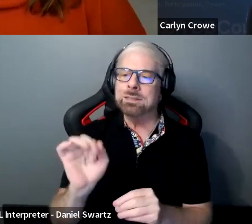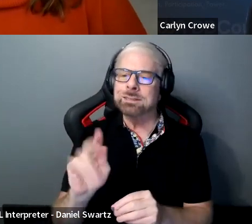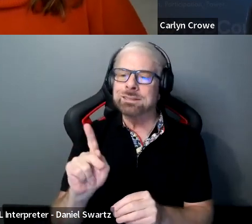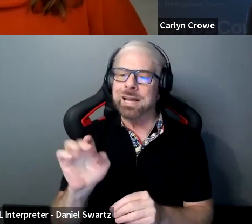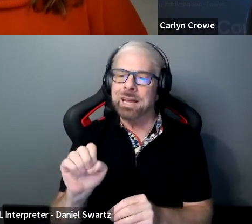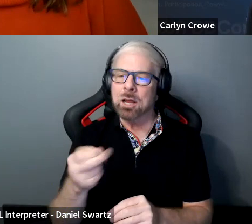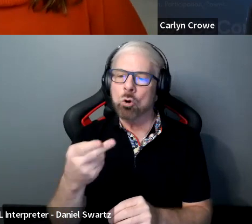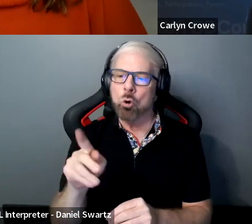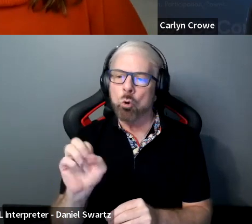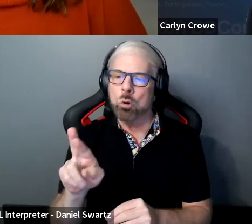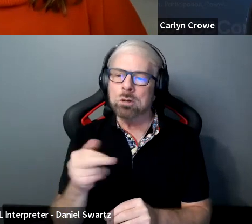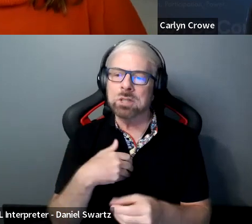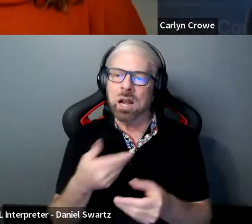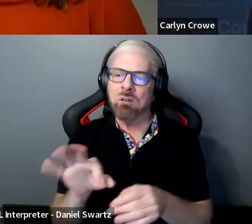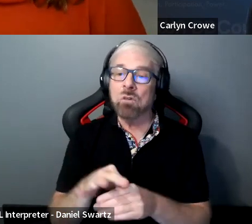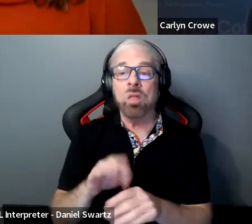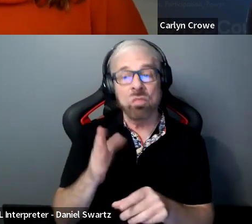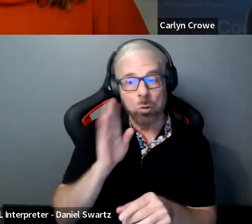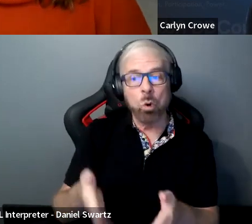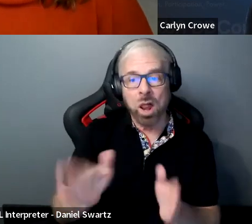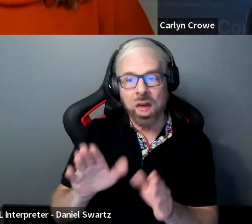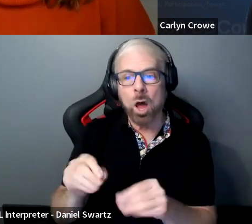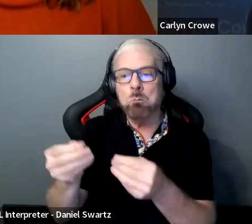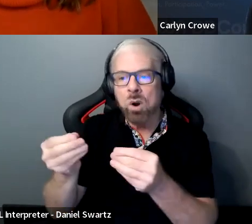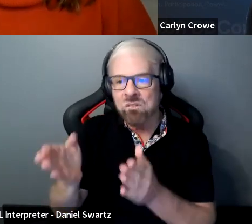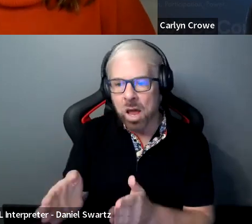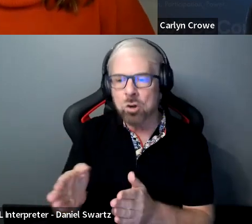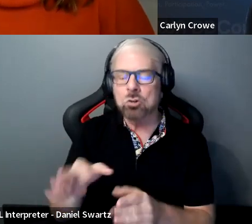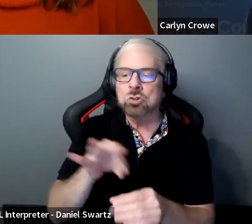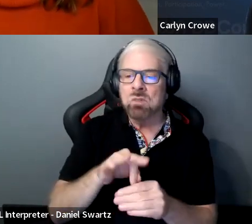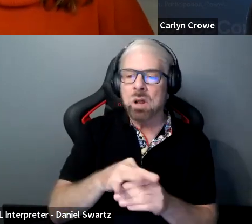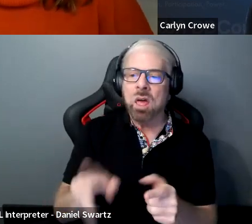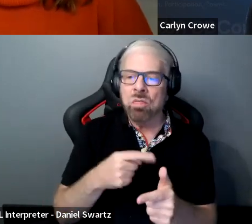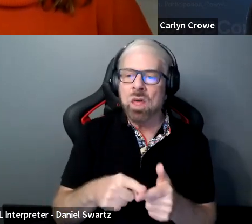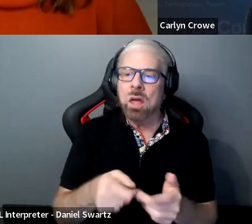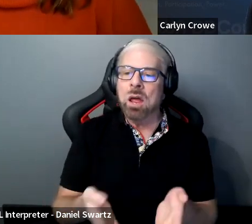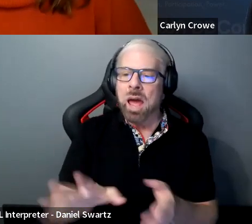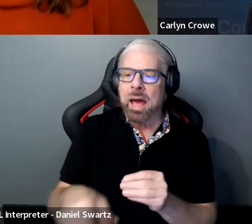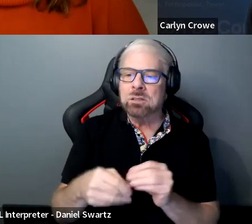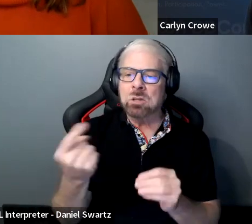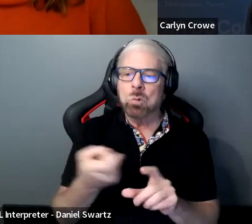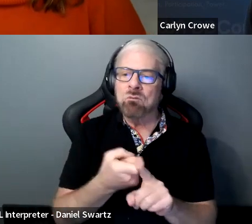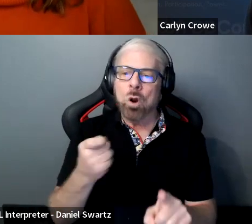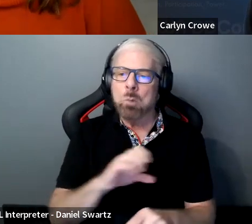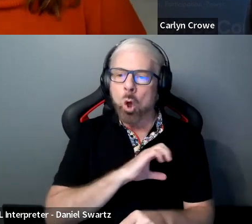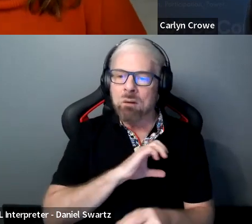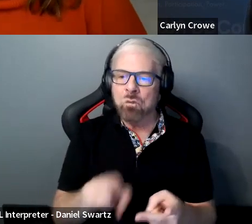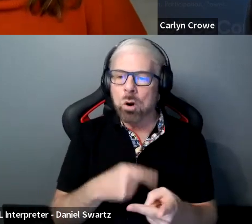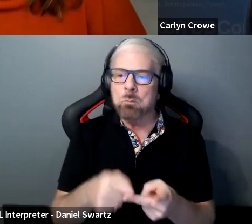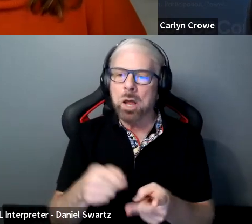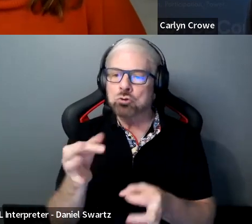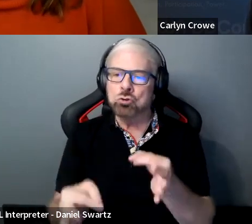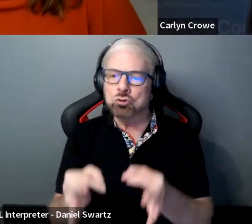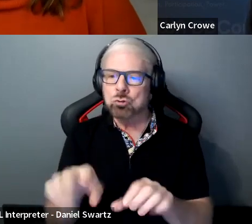So they're going to allow providers to vote, and they're going to add somebody from law enforcement and the judicial district, so a judge